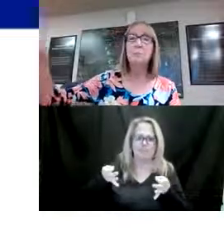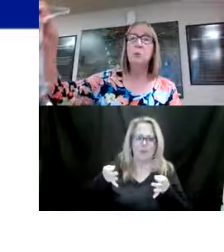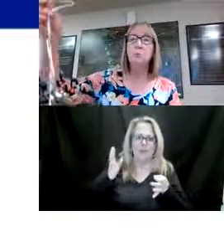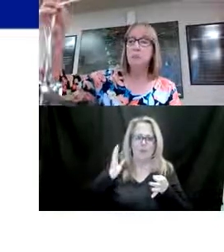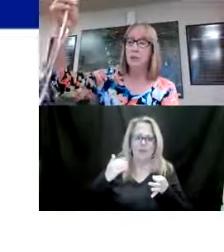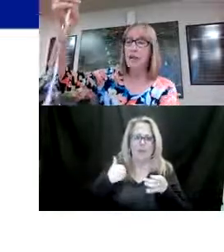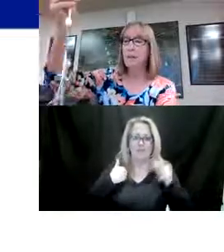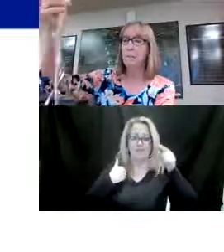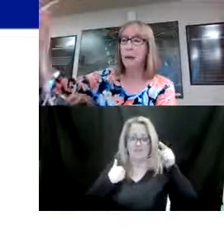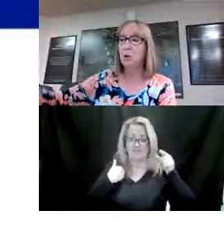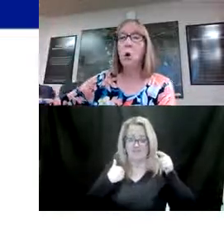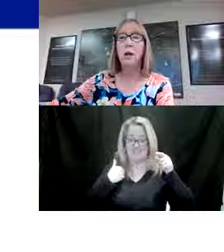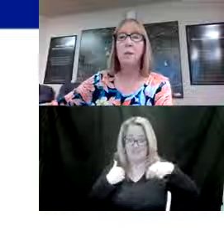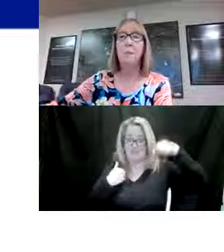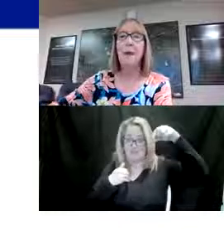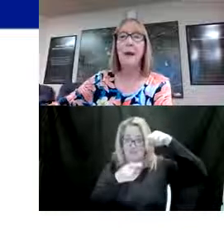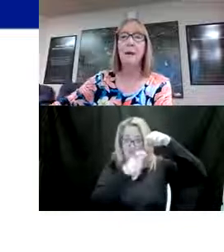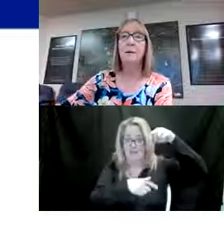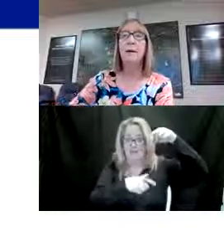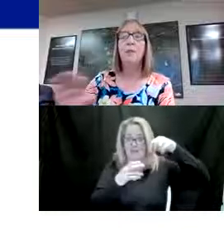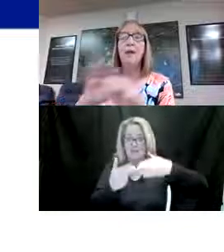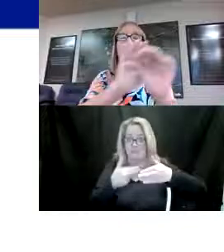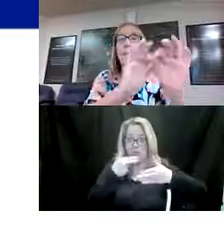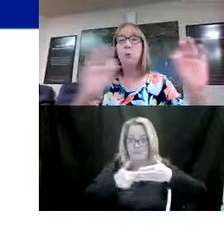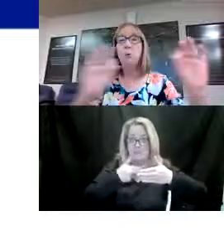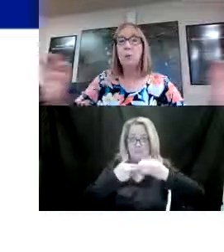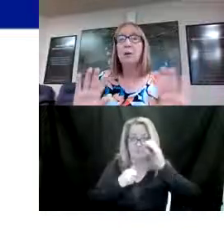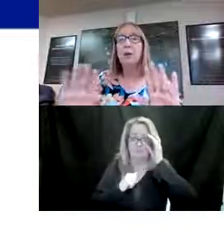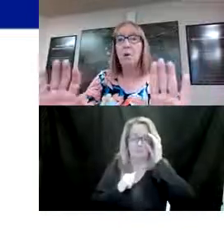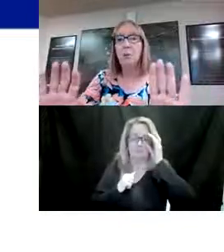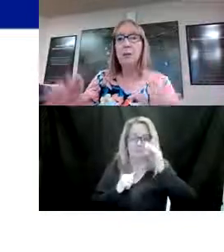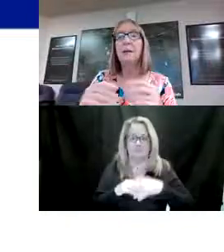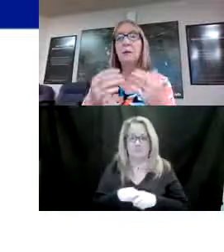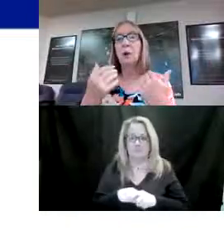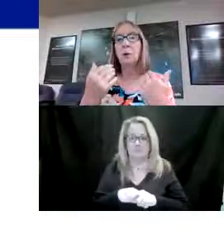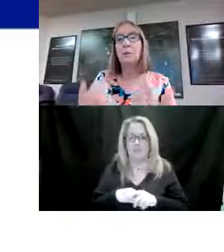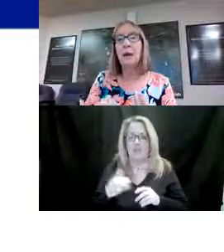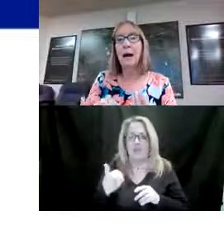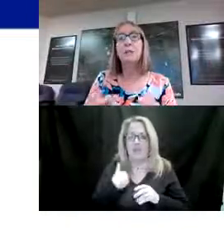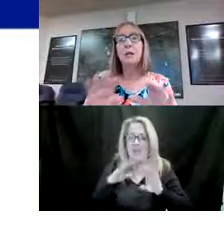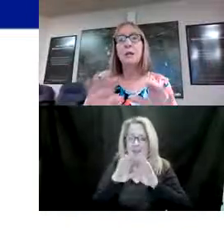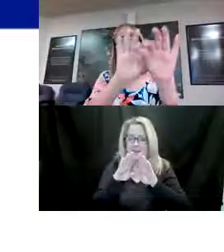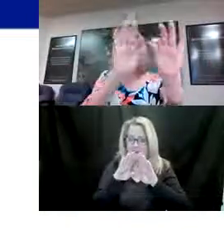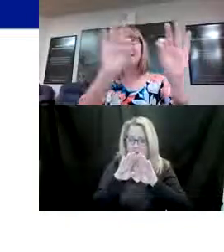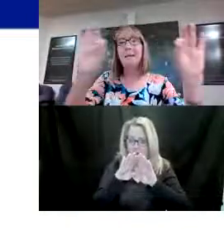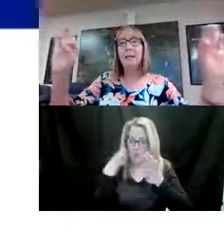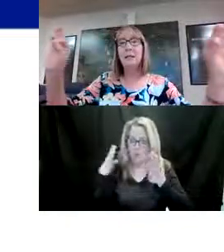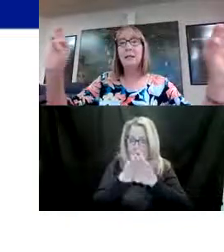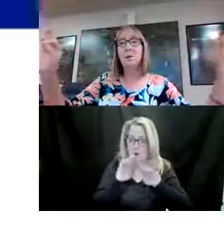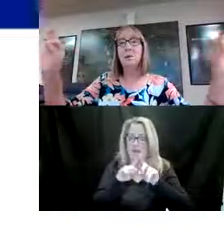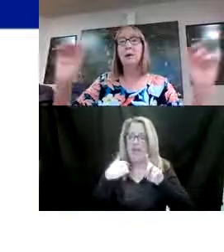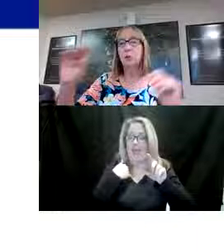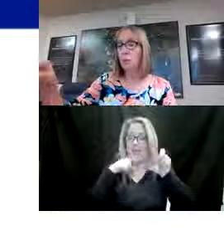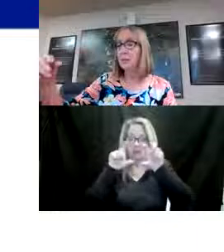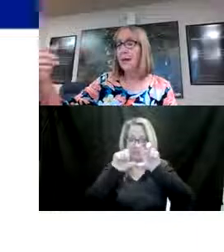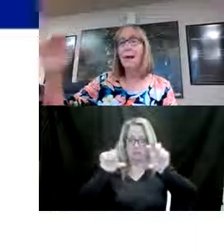of spoons. They had a door in the back that had a push bar to open it. Now the door was locked, but it had a nice